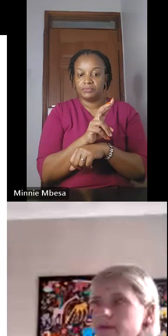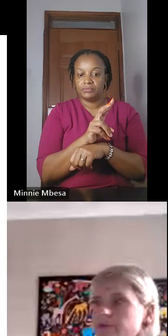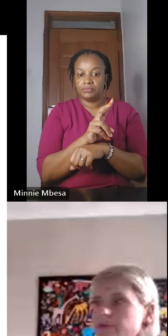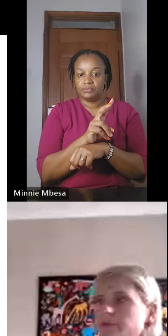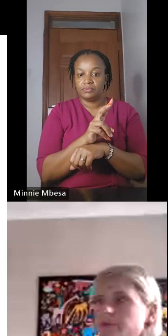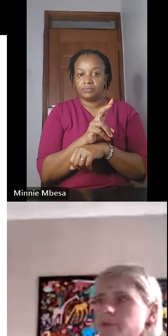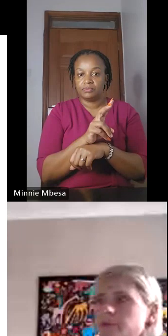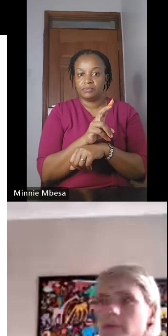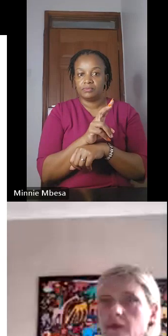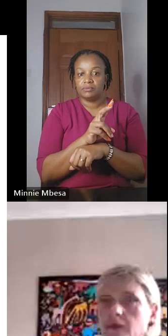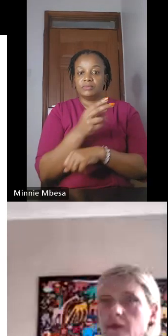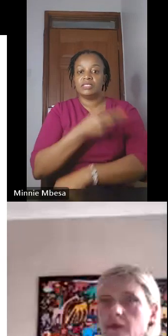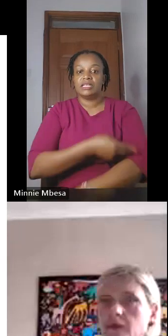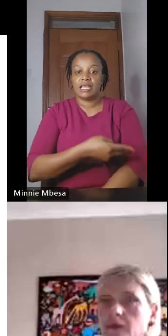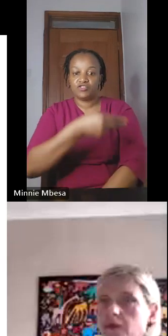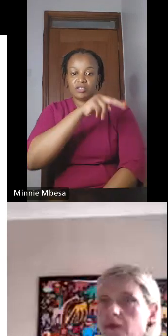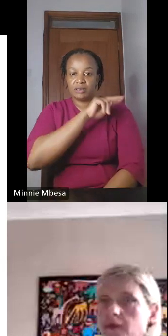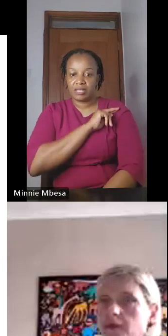Nigeria,